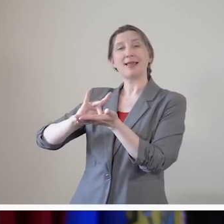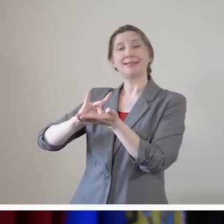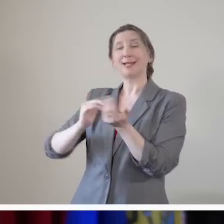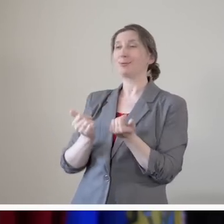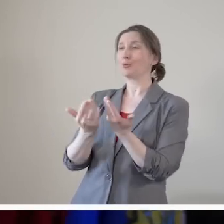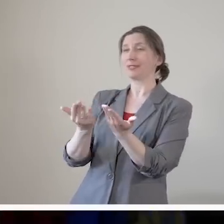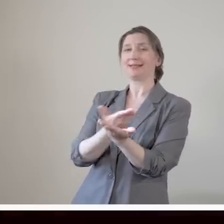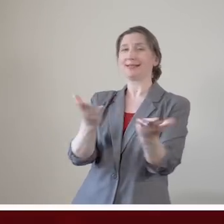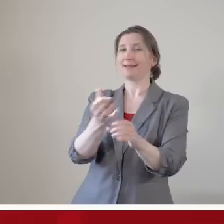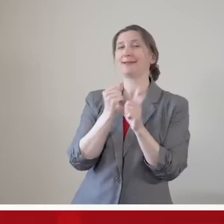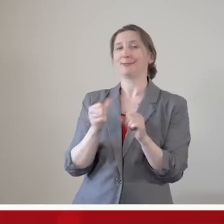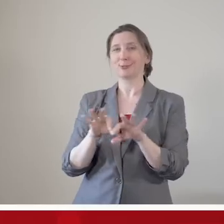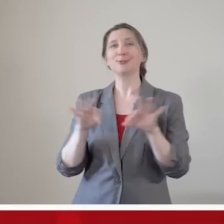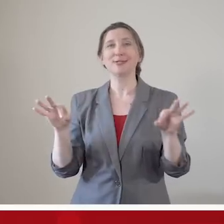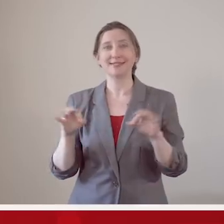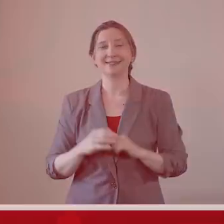degrees.